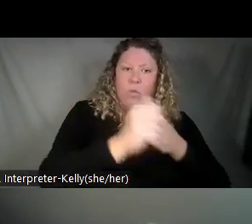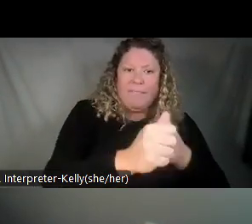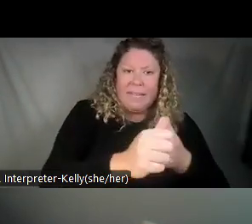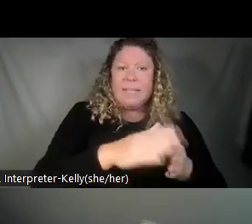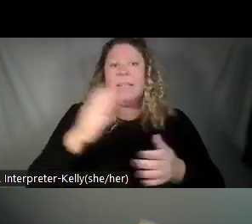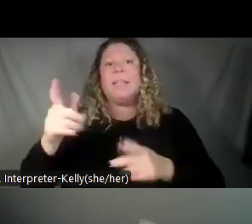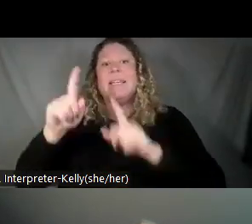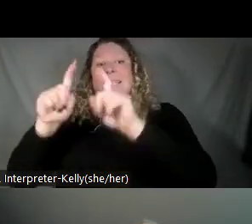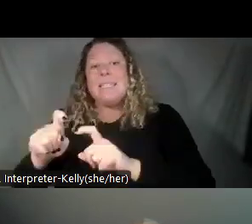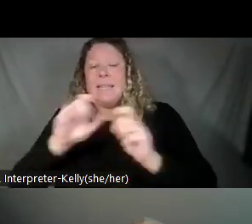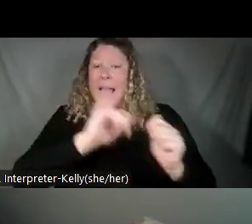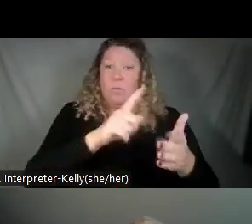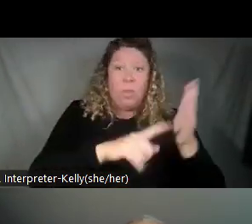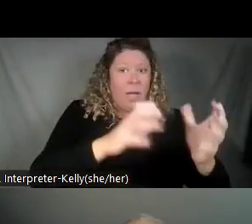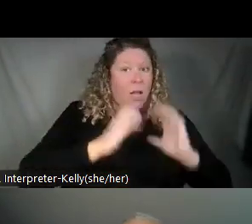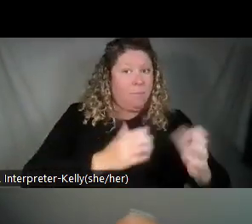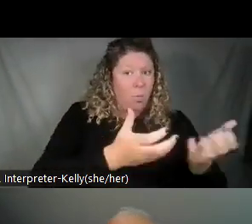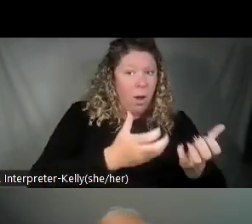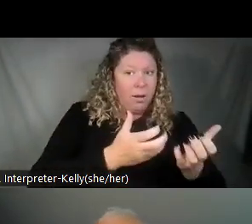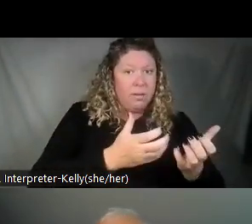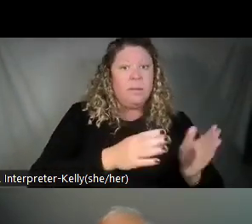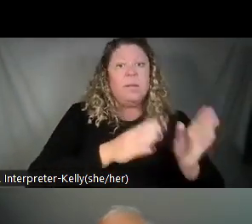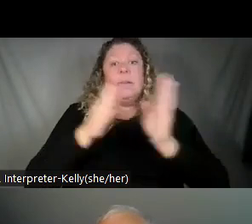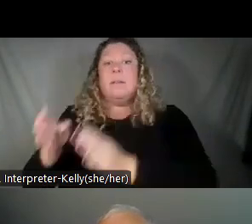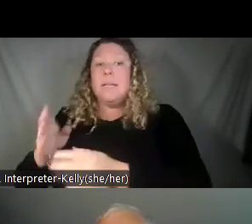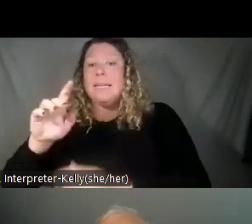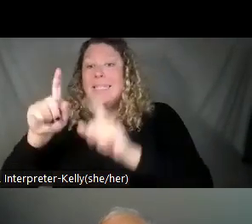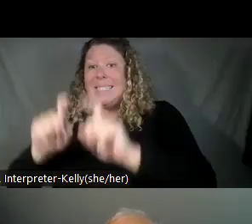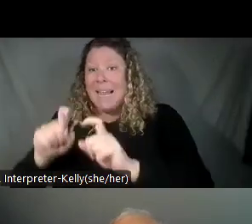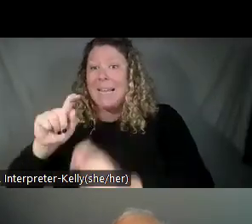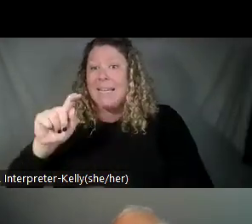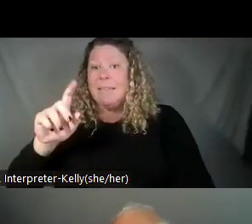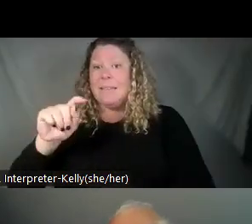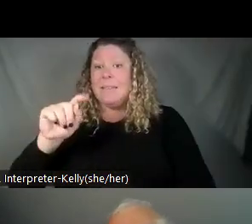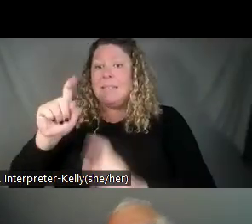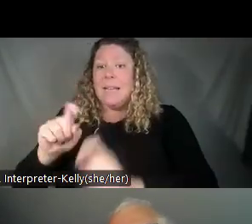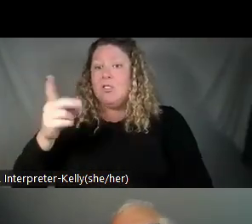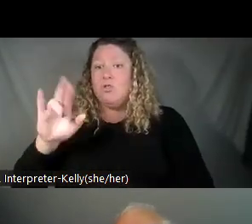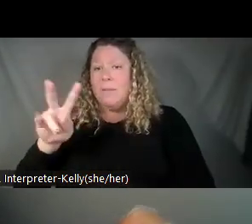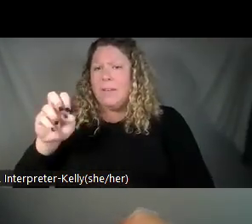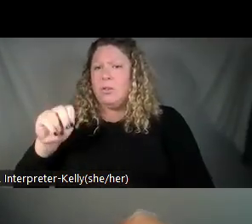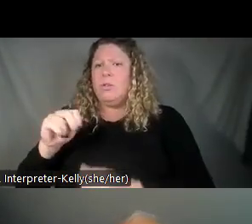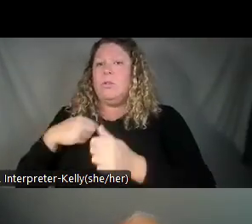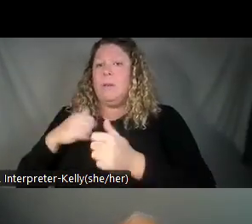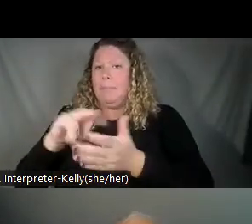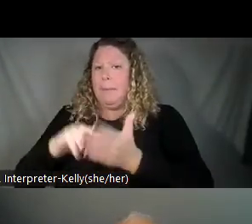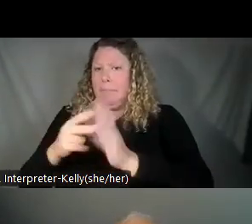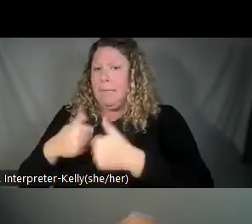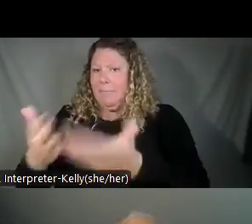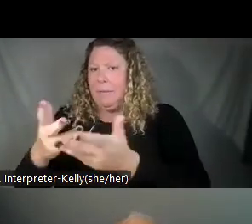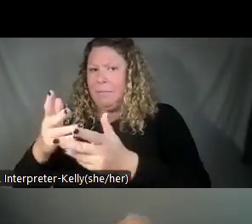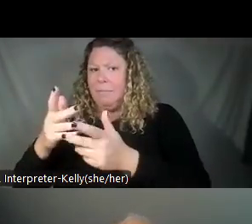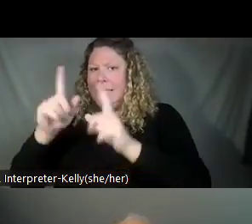development, which focuses on the type of tests that deliver what people want. Dynamic system development methodology,